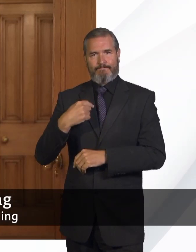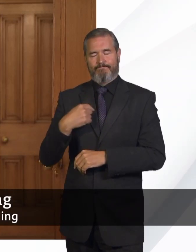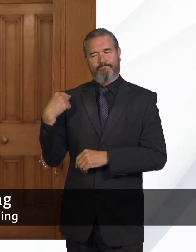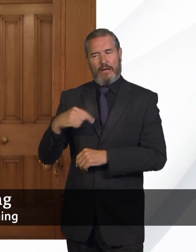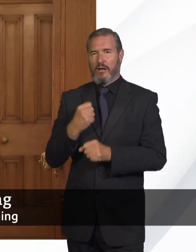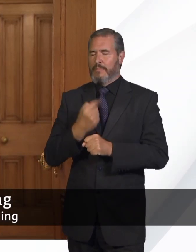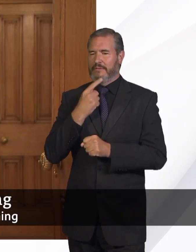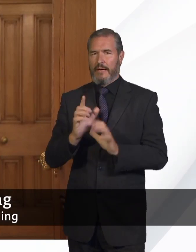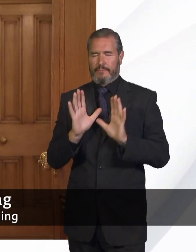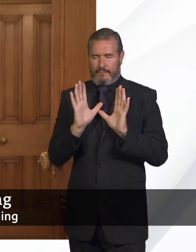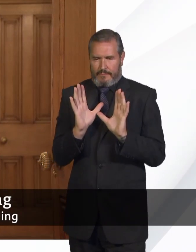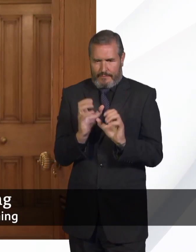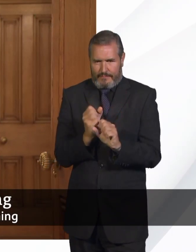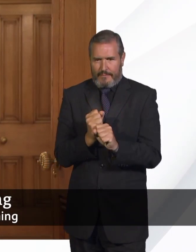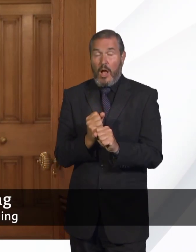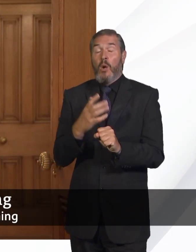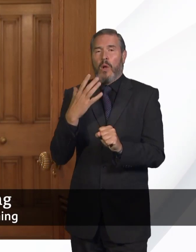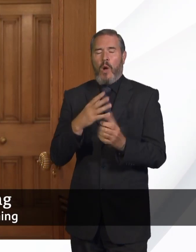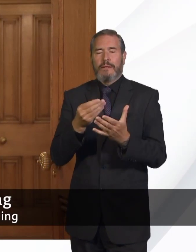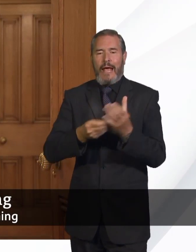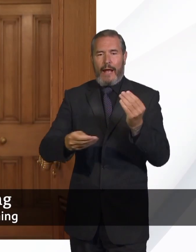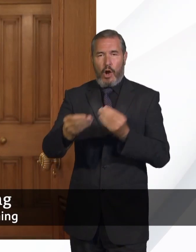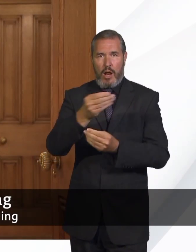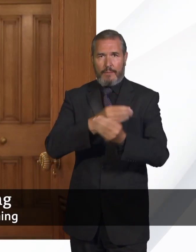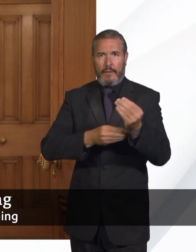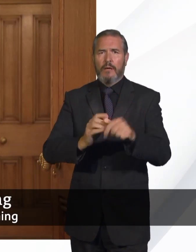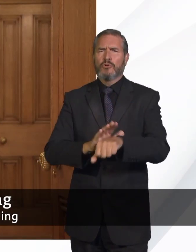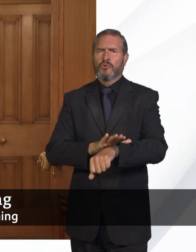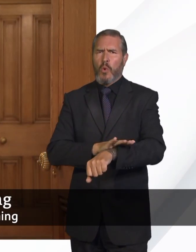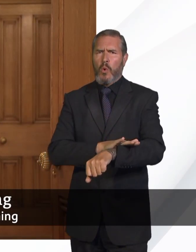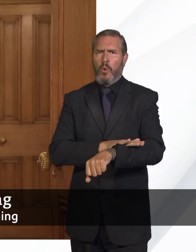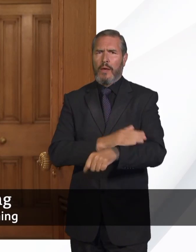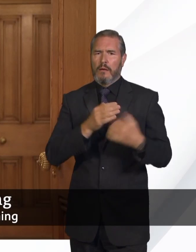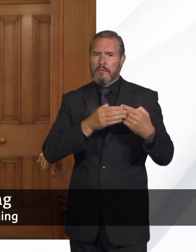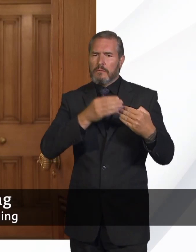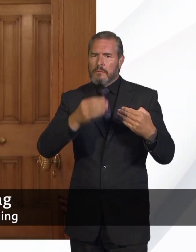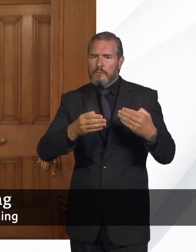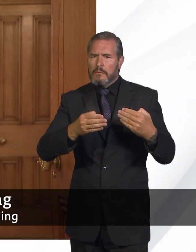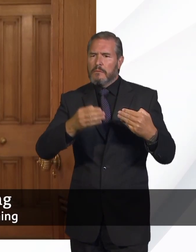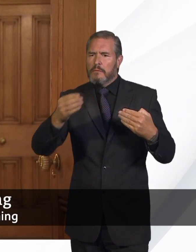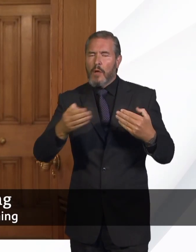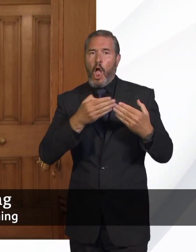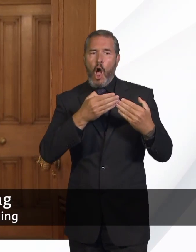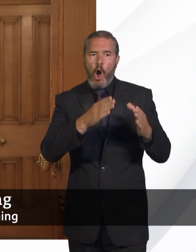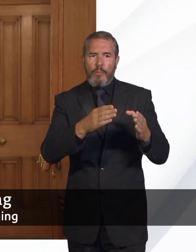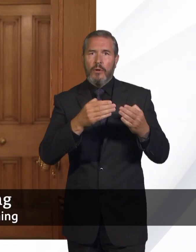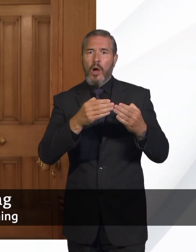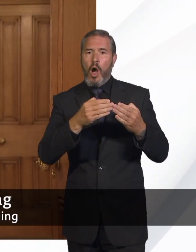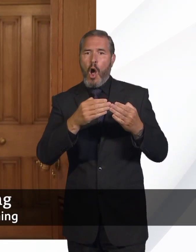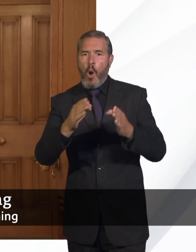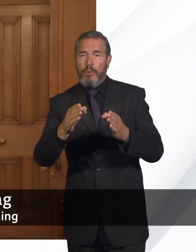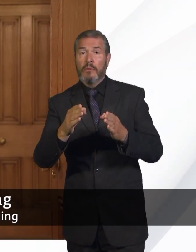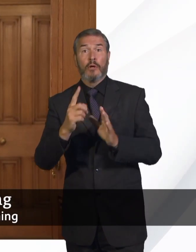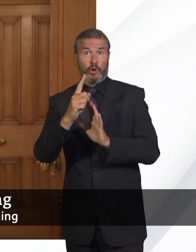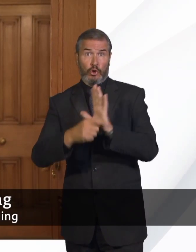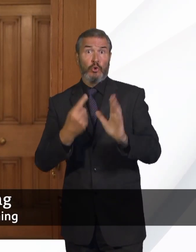is that we want to do an opening up the economy in a phased manner, in a careful manner, and that's what we have done. On the 1st